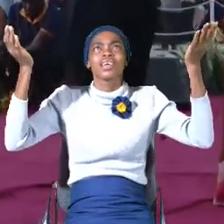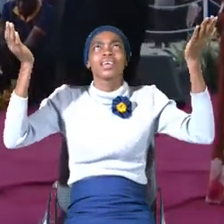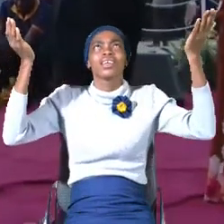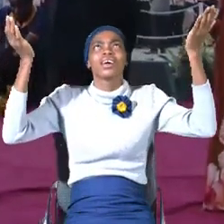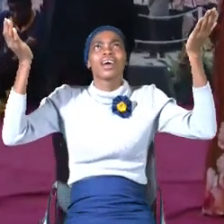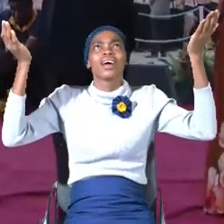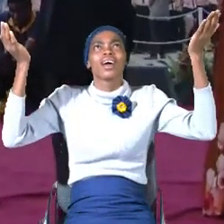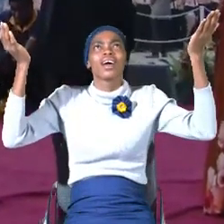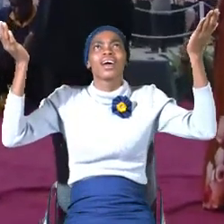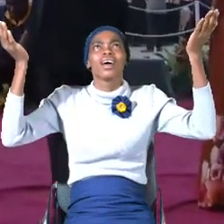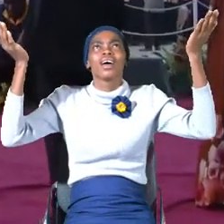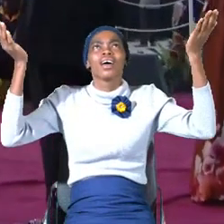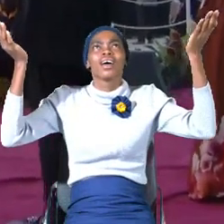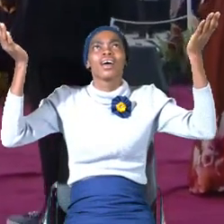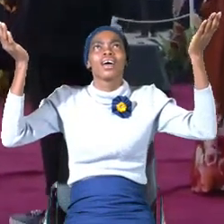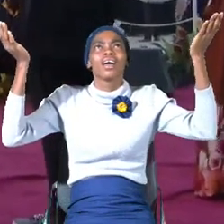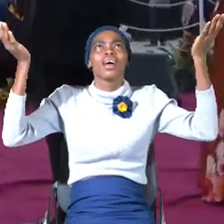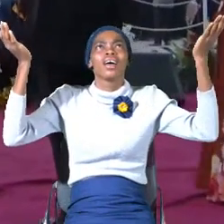Lifting